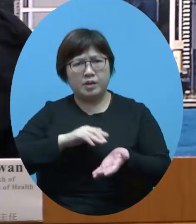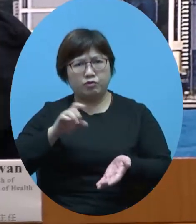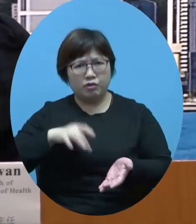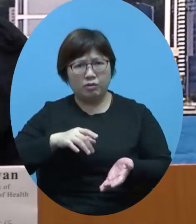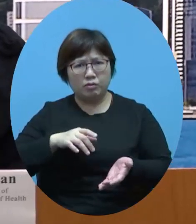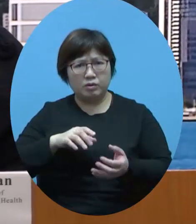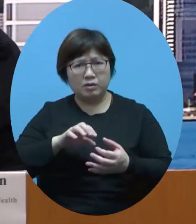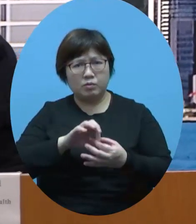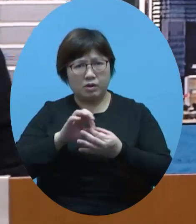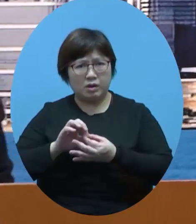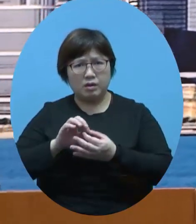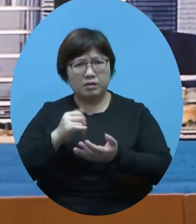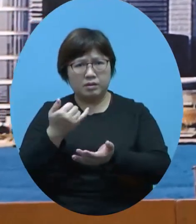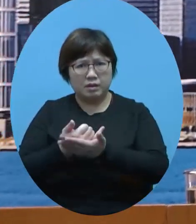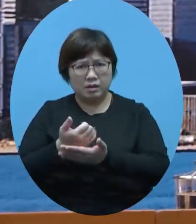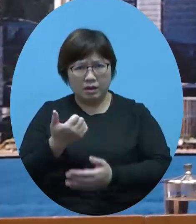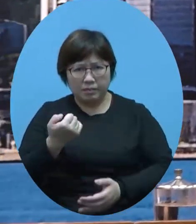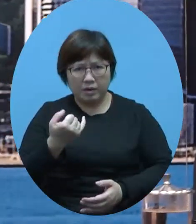For the Nepalese family,